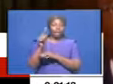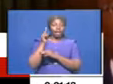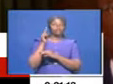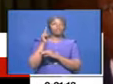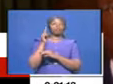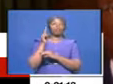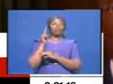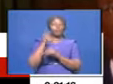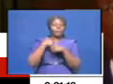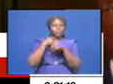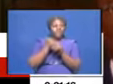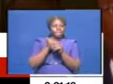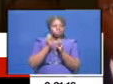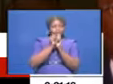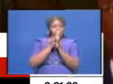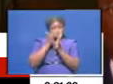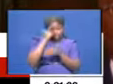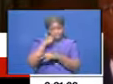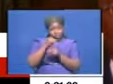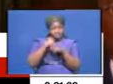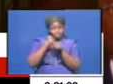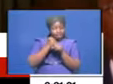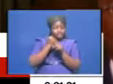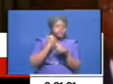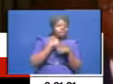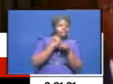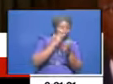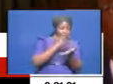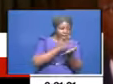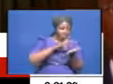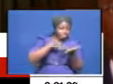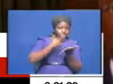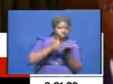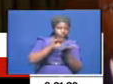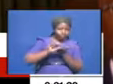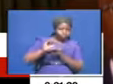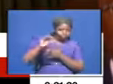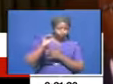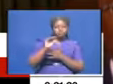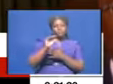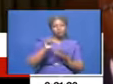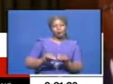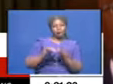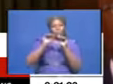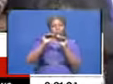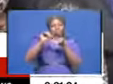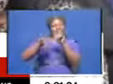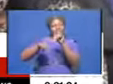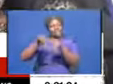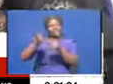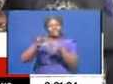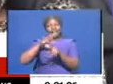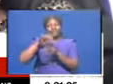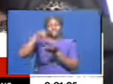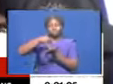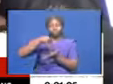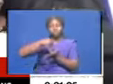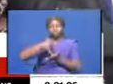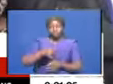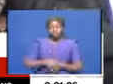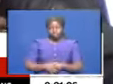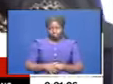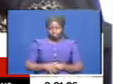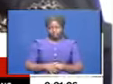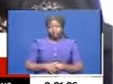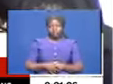ensure resources are dedicated to promote diversity and inclusion. The